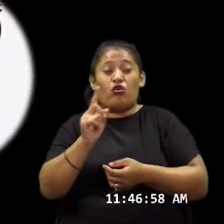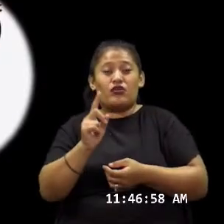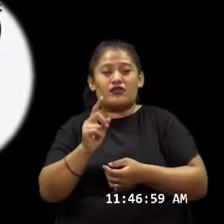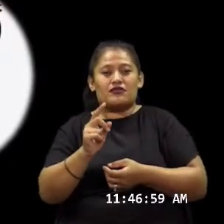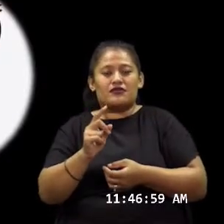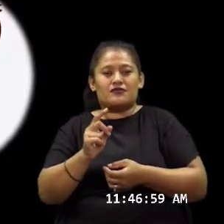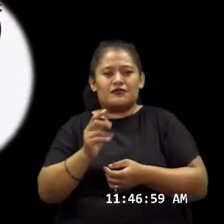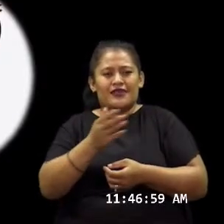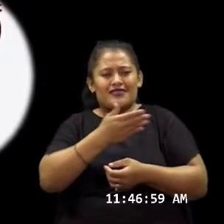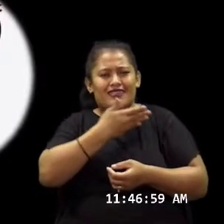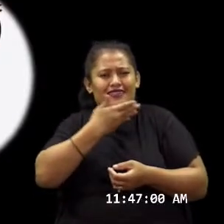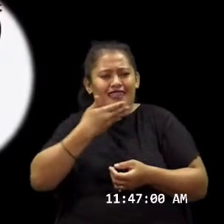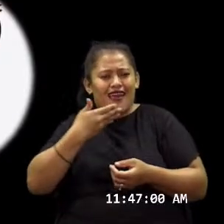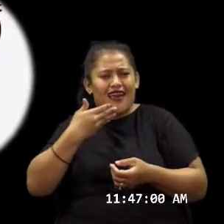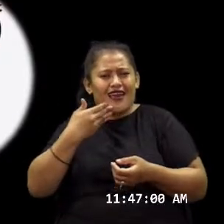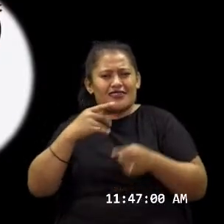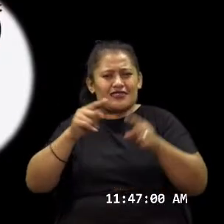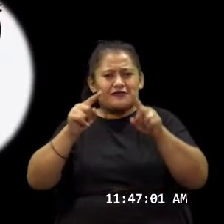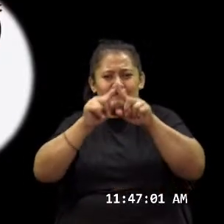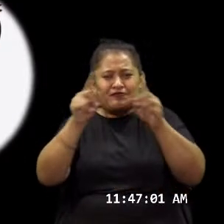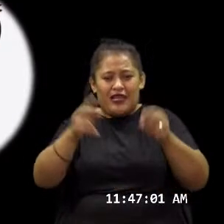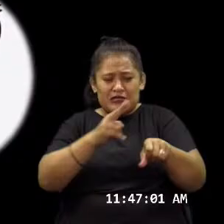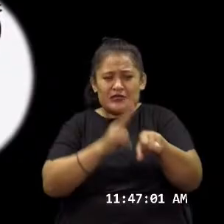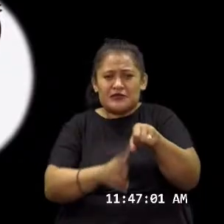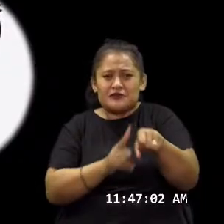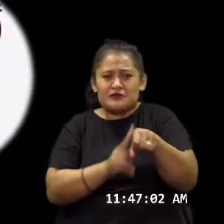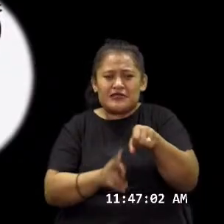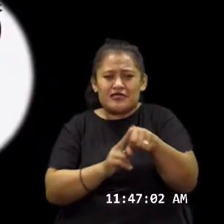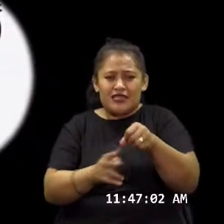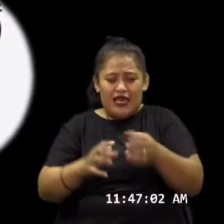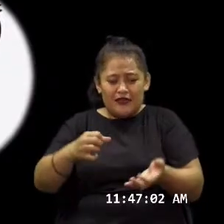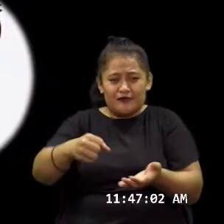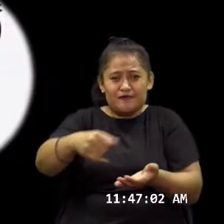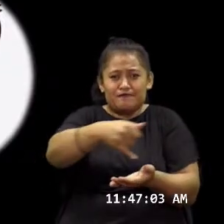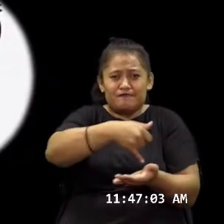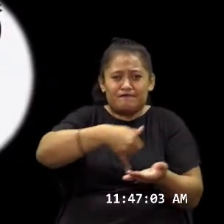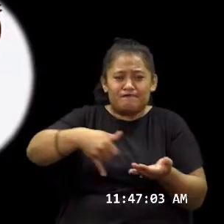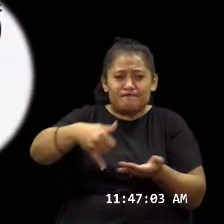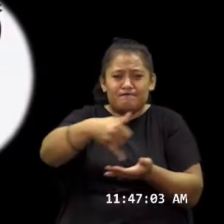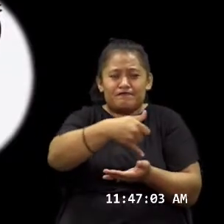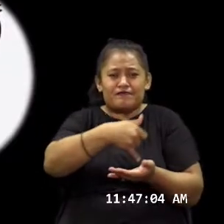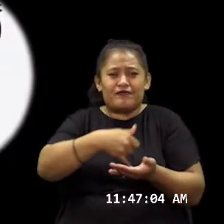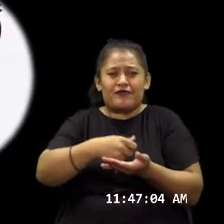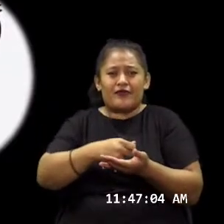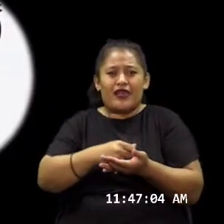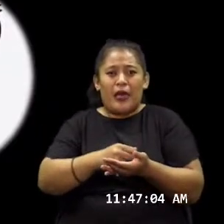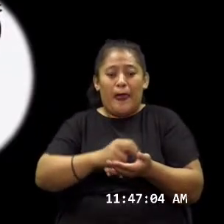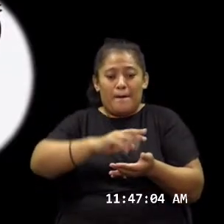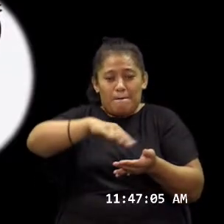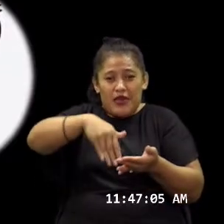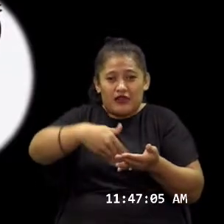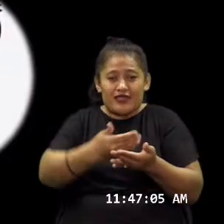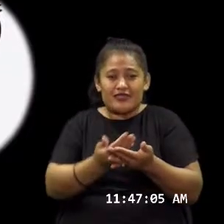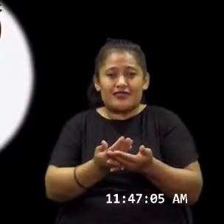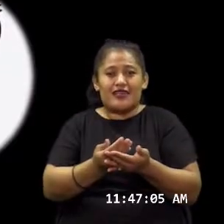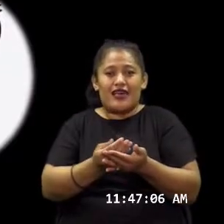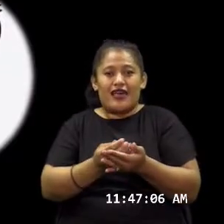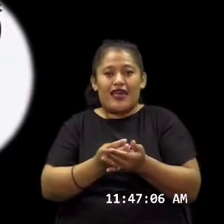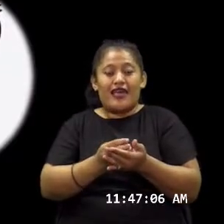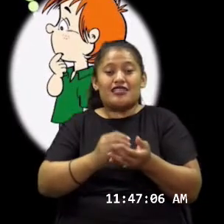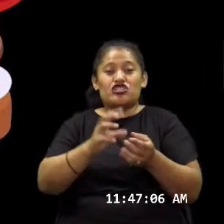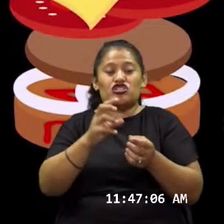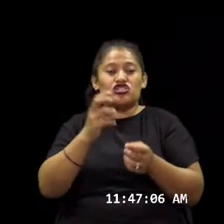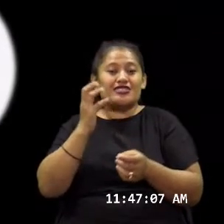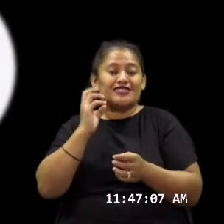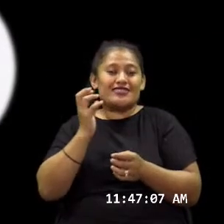juicy meat patties, the tomato sauce, mustard, mayonnaise, lettuce, and